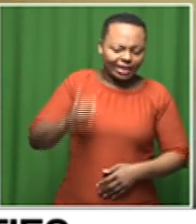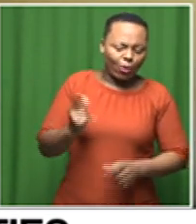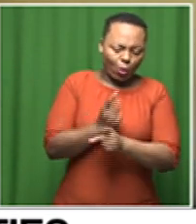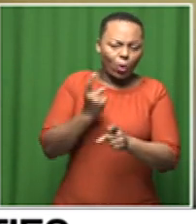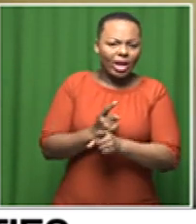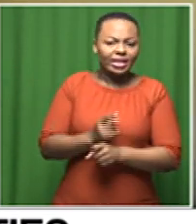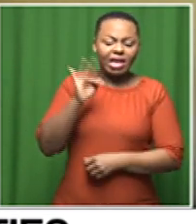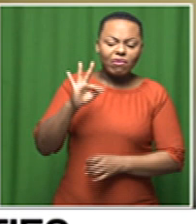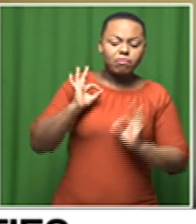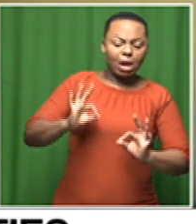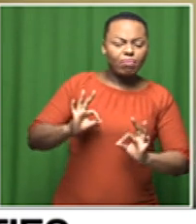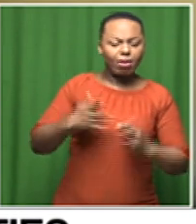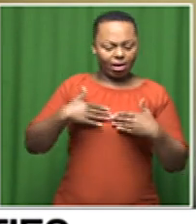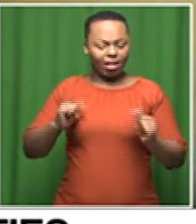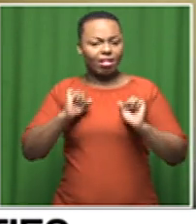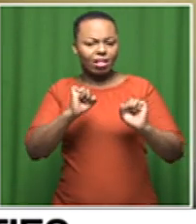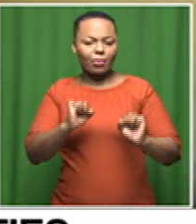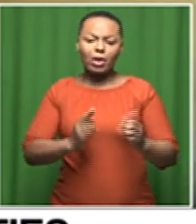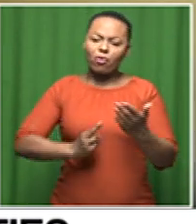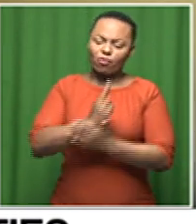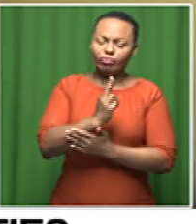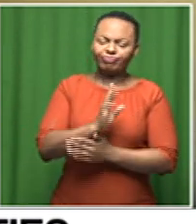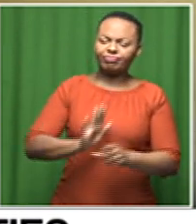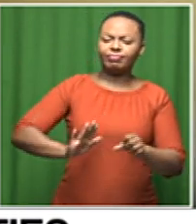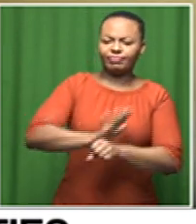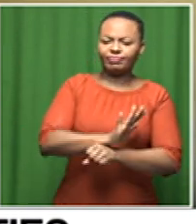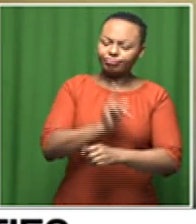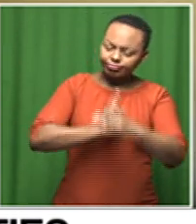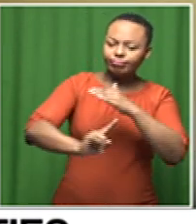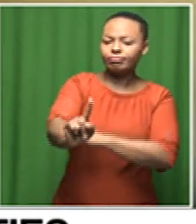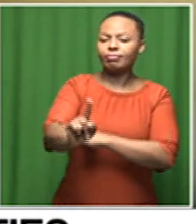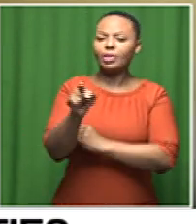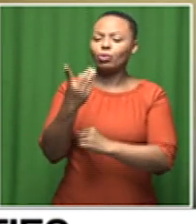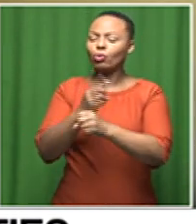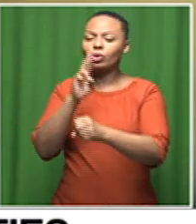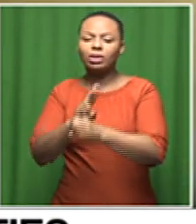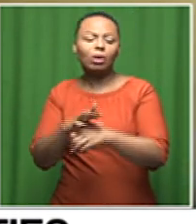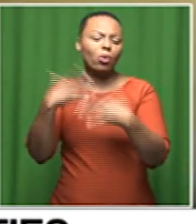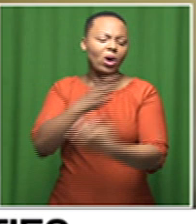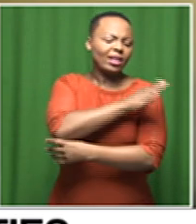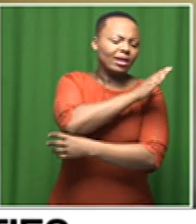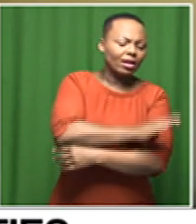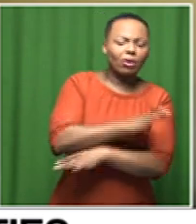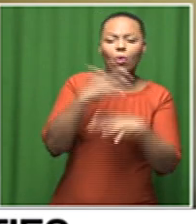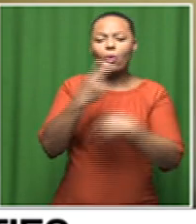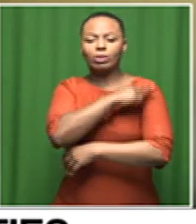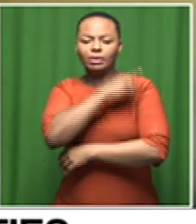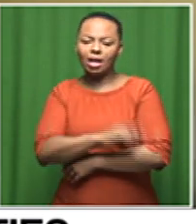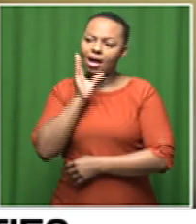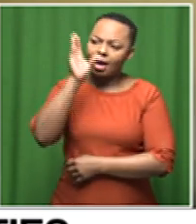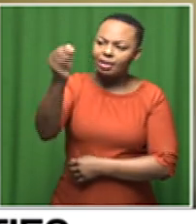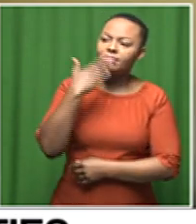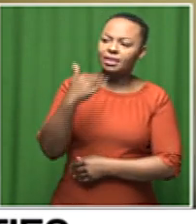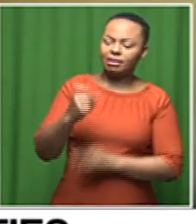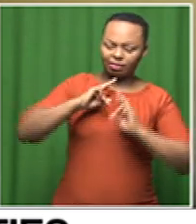lives. And so a patient is within their full rights to enter a medical facility of their choice and to request a full checkup.